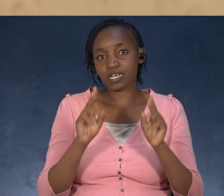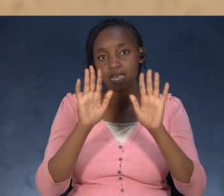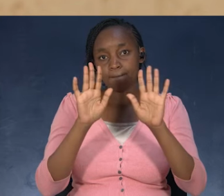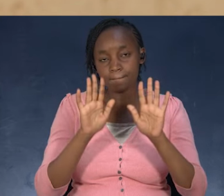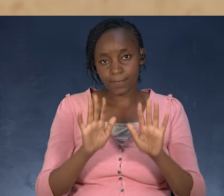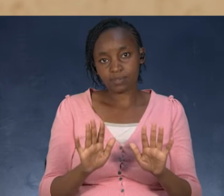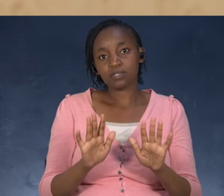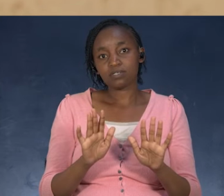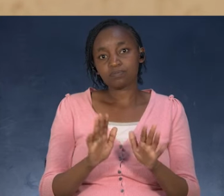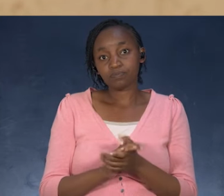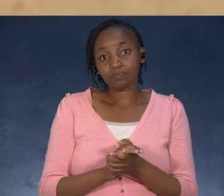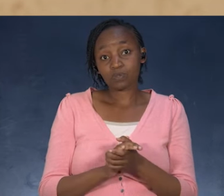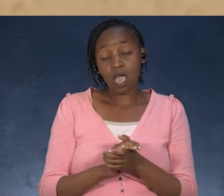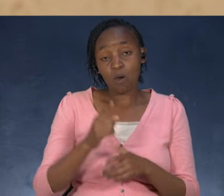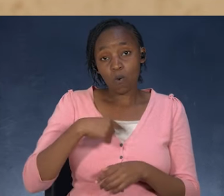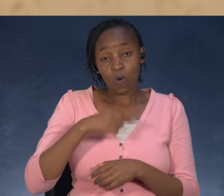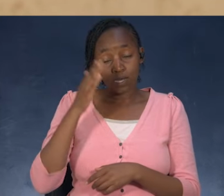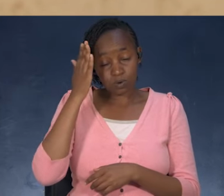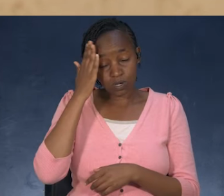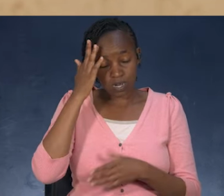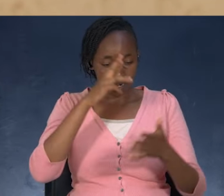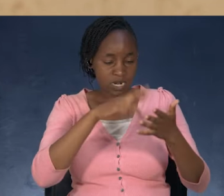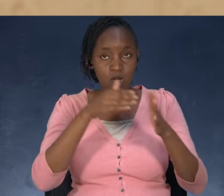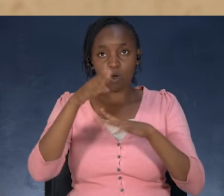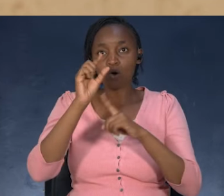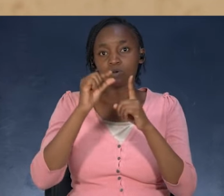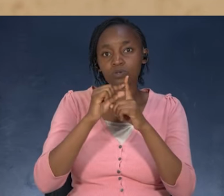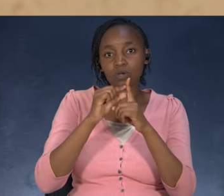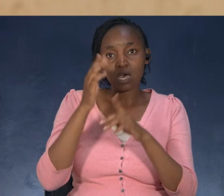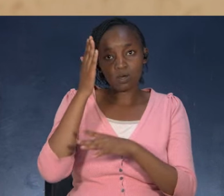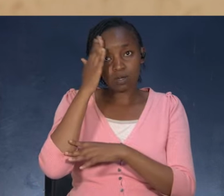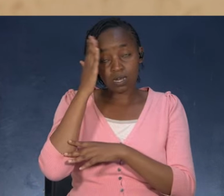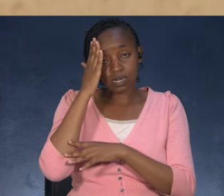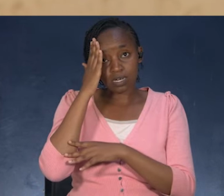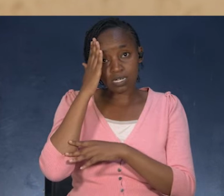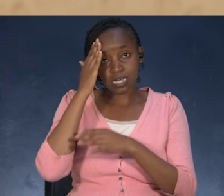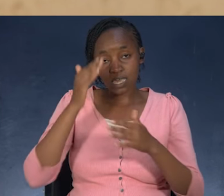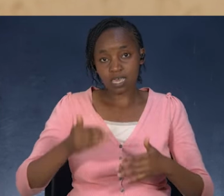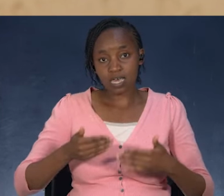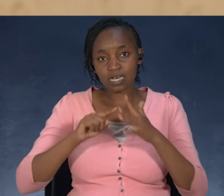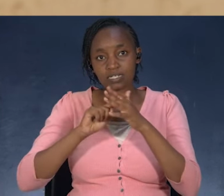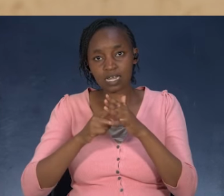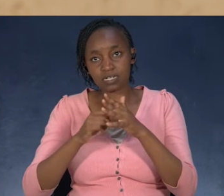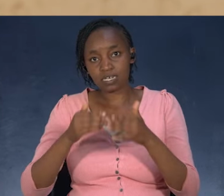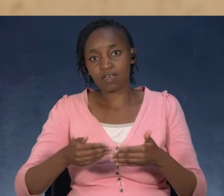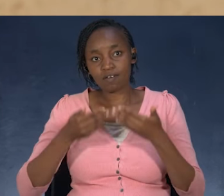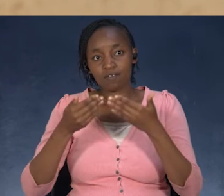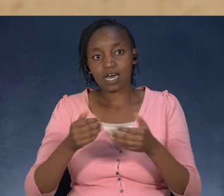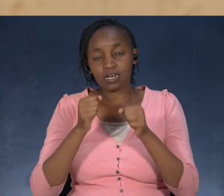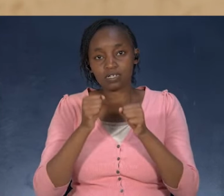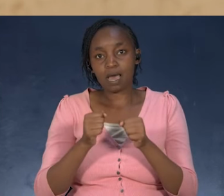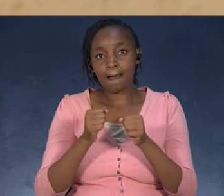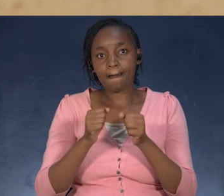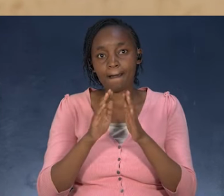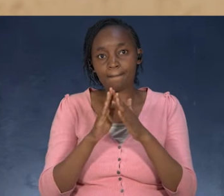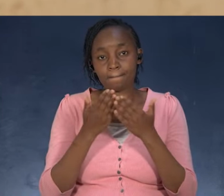is very, very important. When we get to read God's word, as we get to know God, He begins to strengthen us.